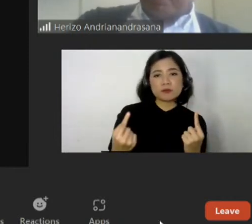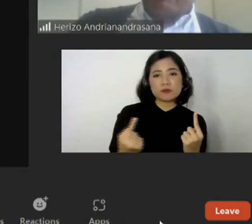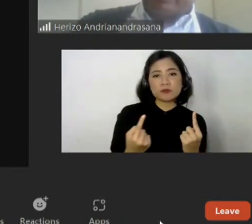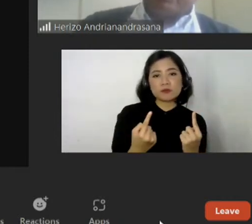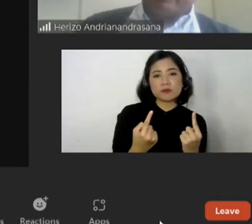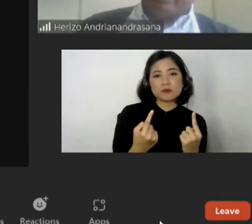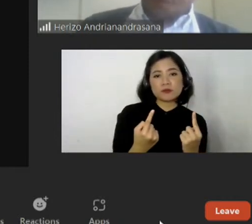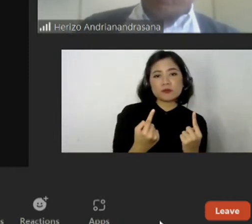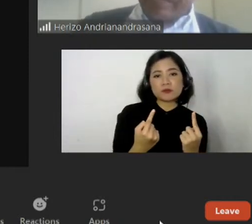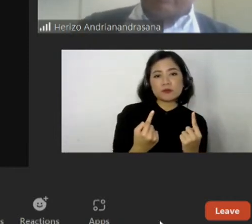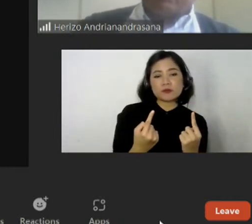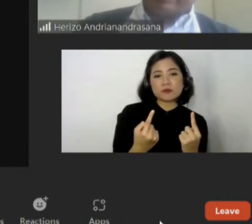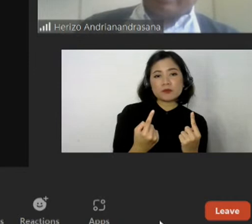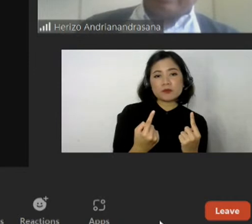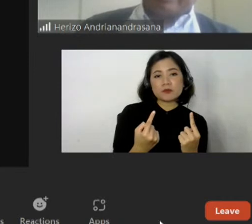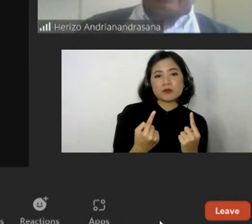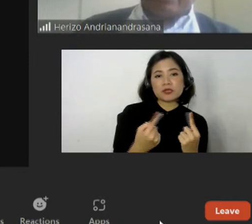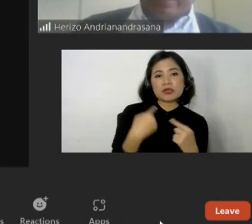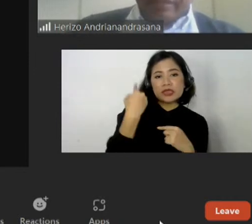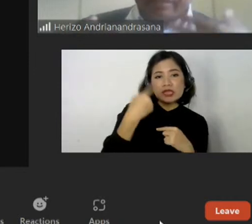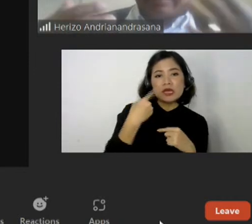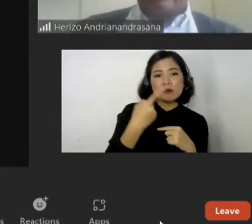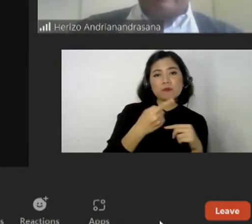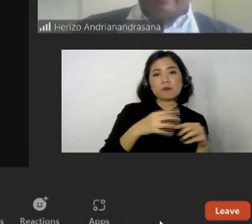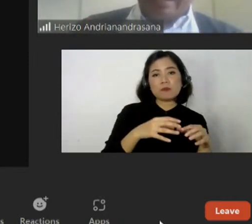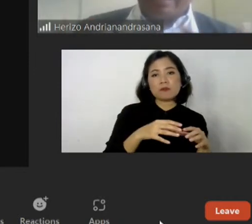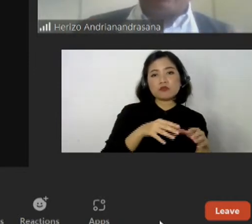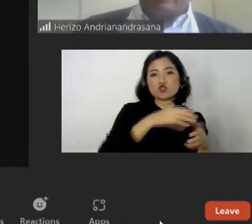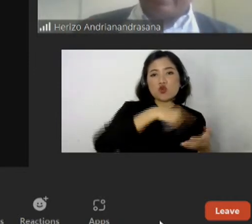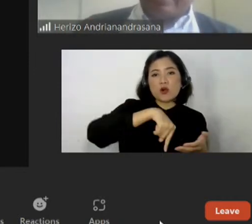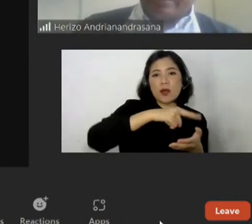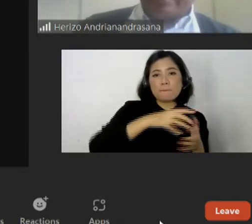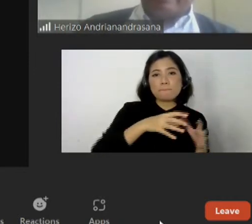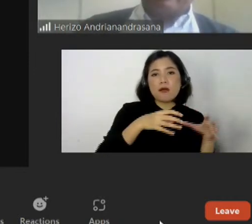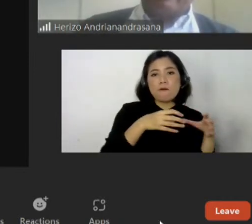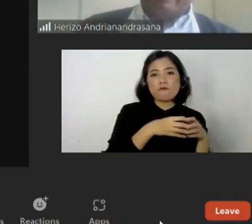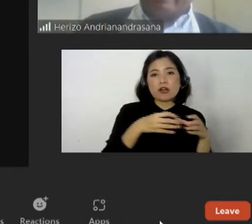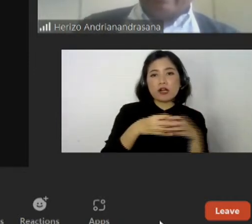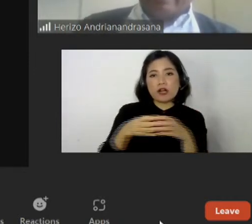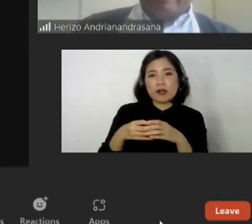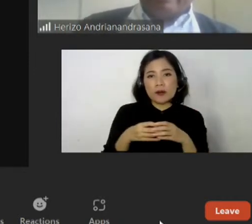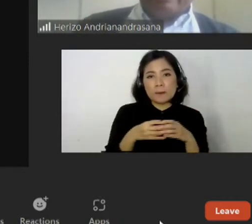within each buffer zone for each of the clusters. So that is how we